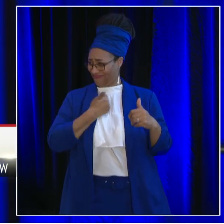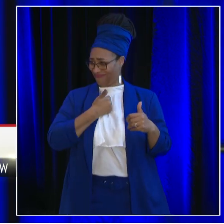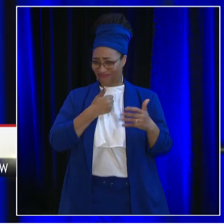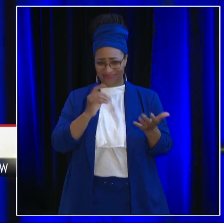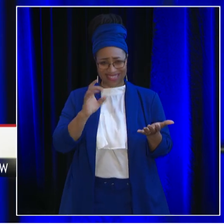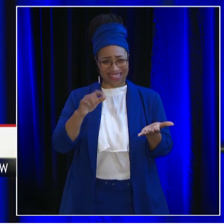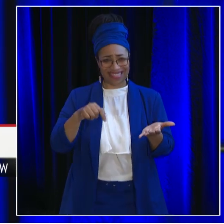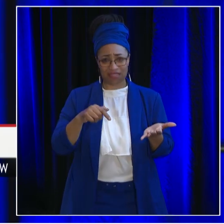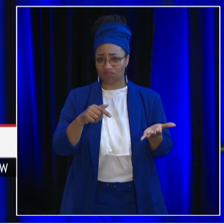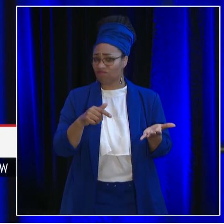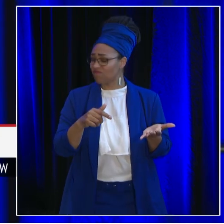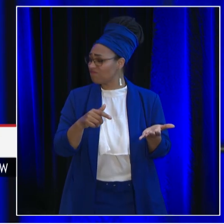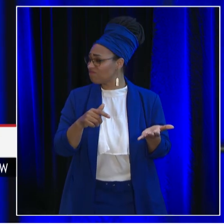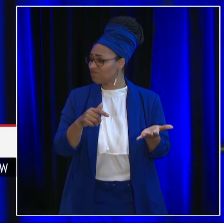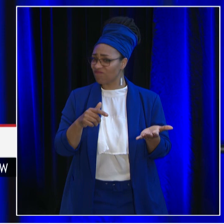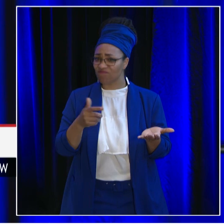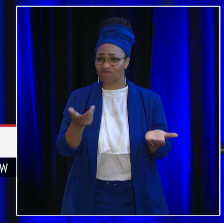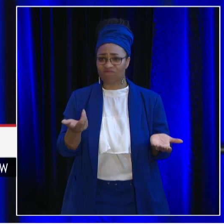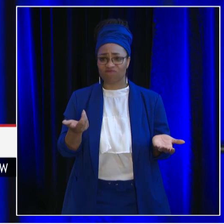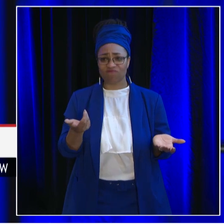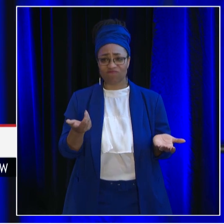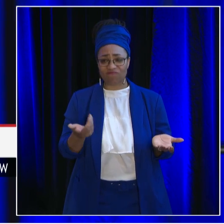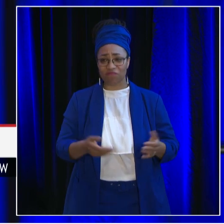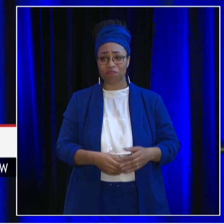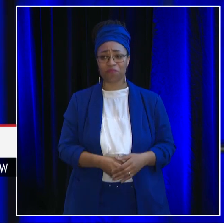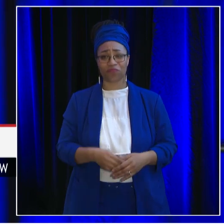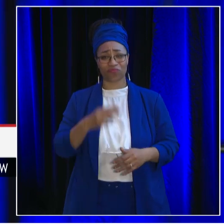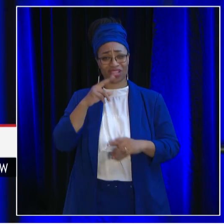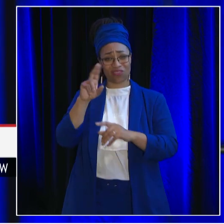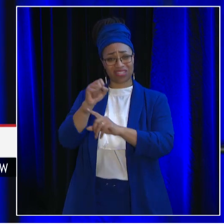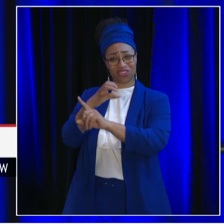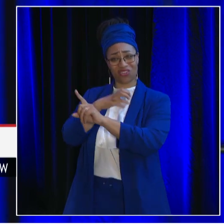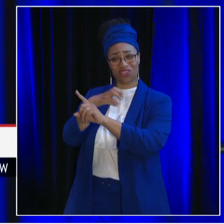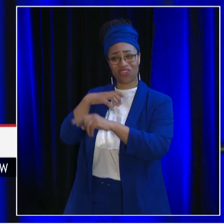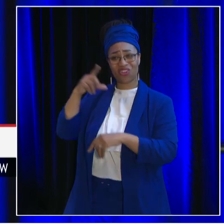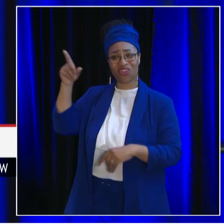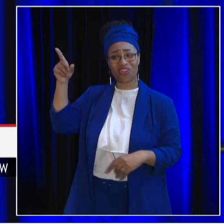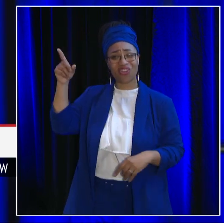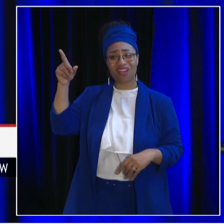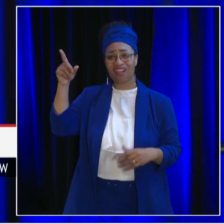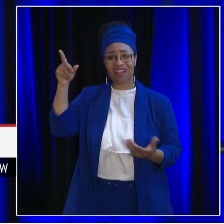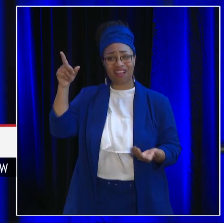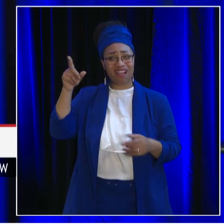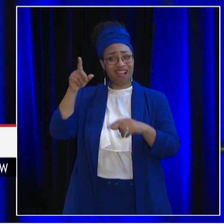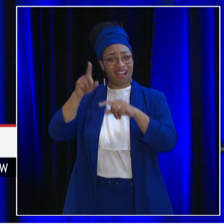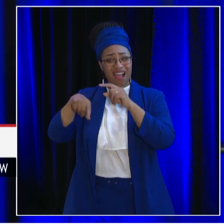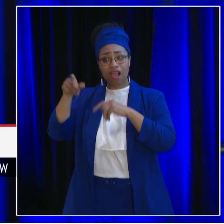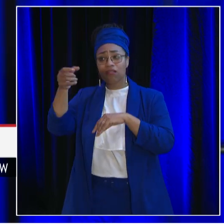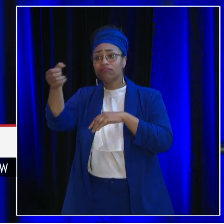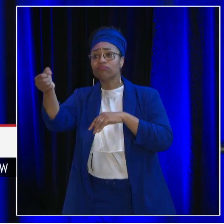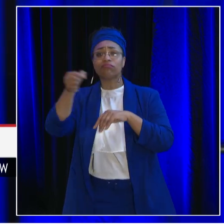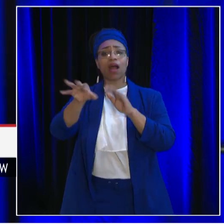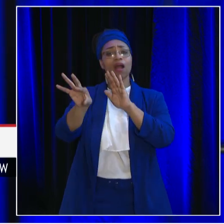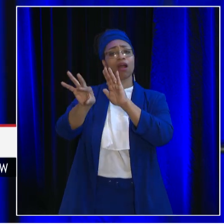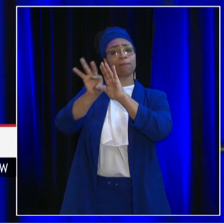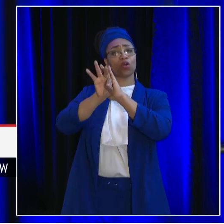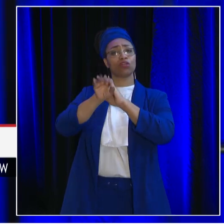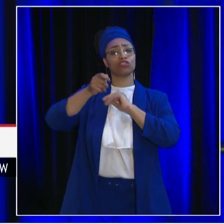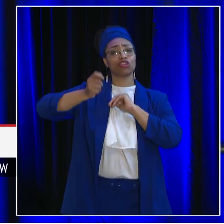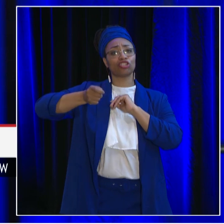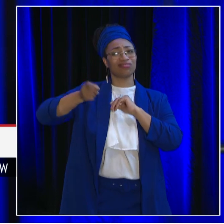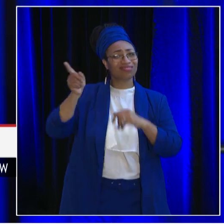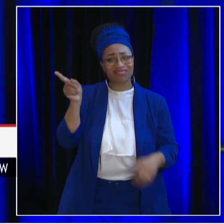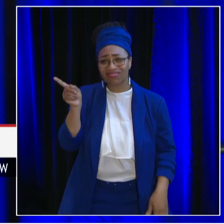Congress can't even appoint our judges. So if we had statehood, we would be able